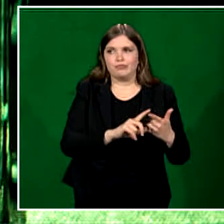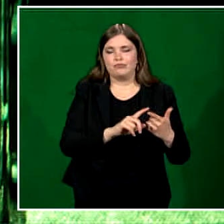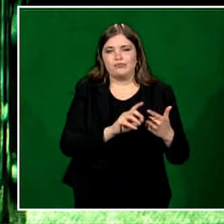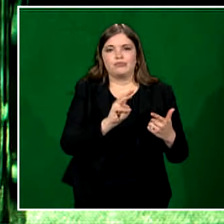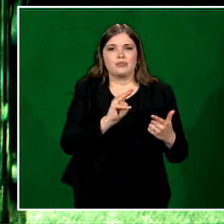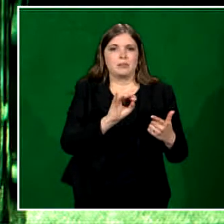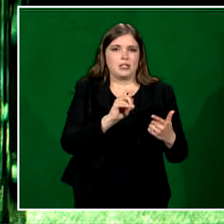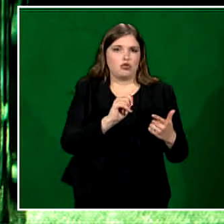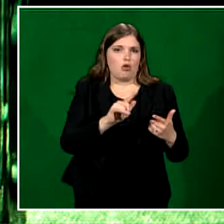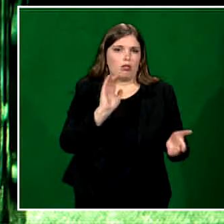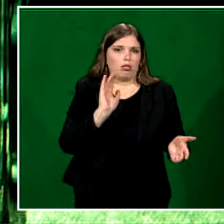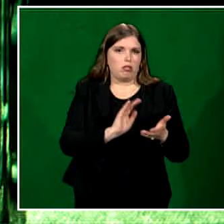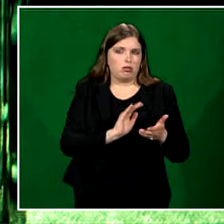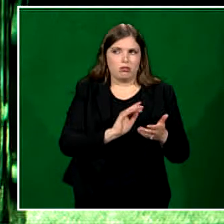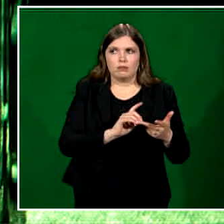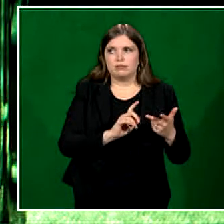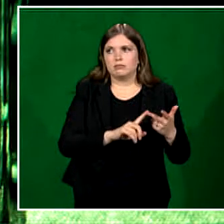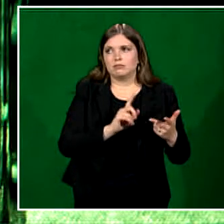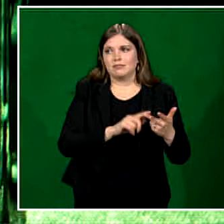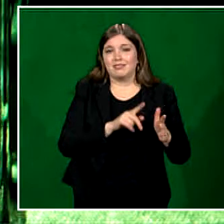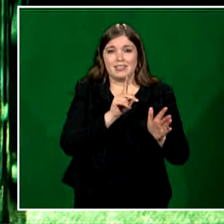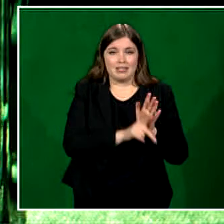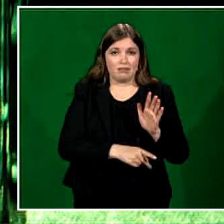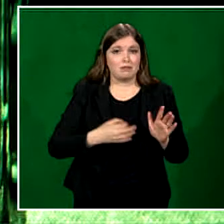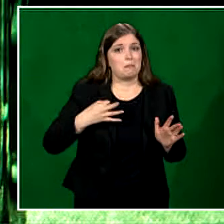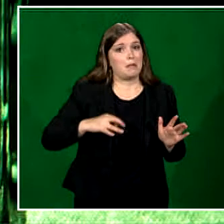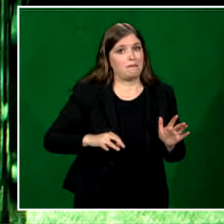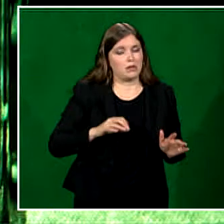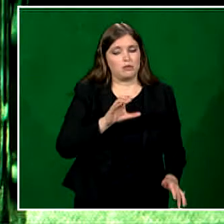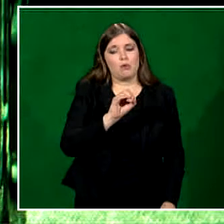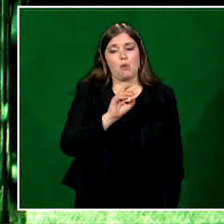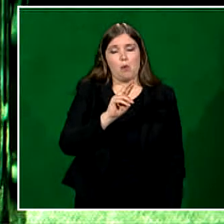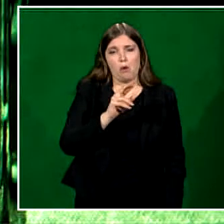soil beneficial microorganisms.